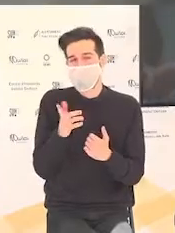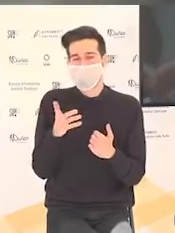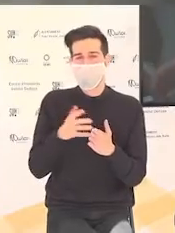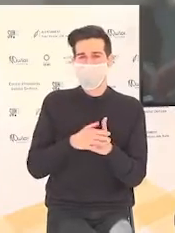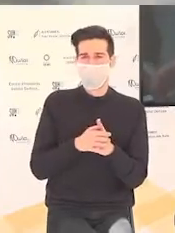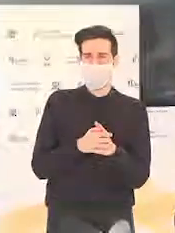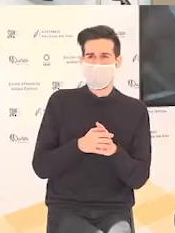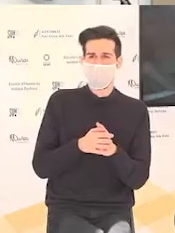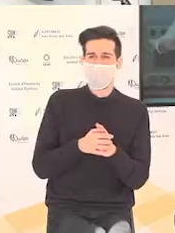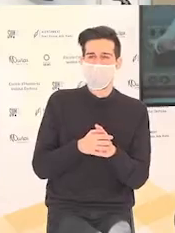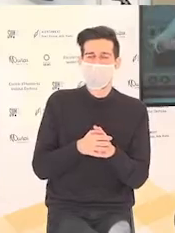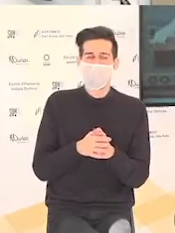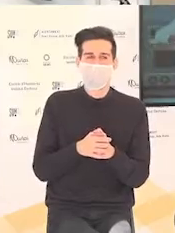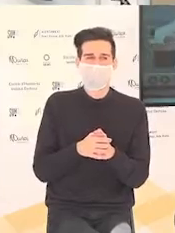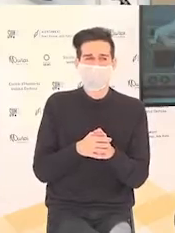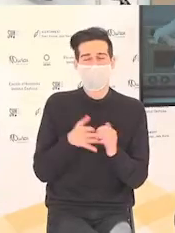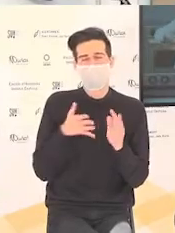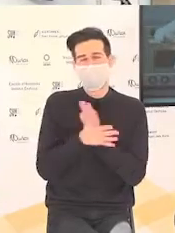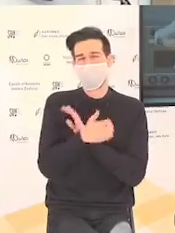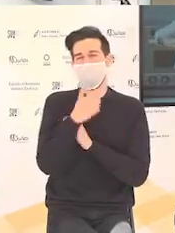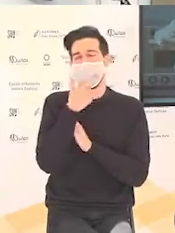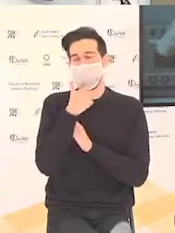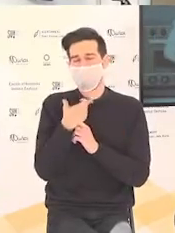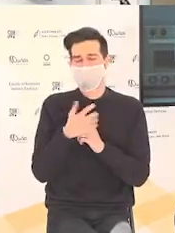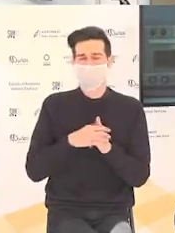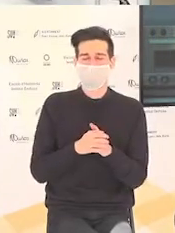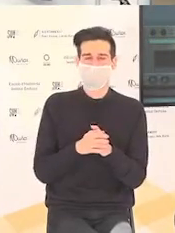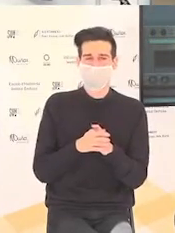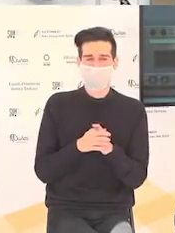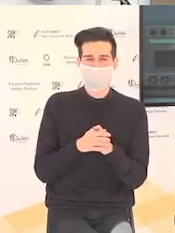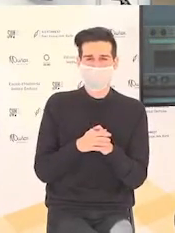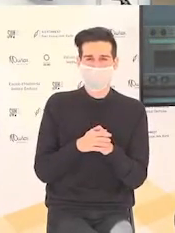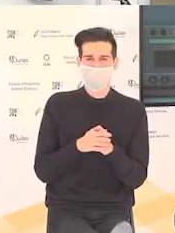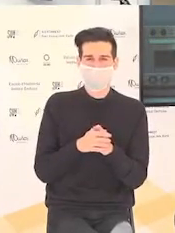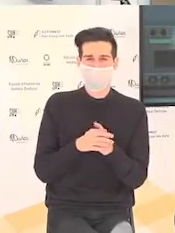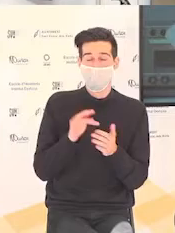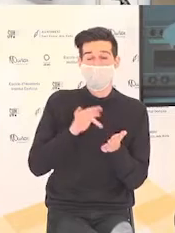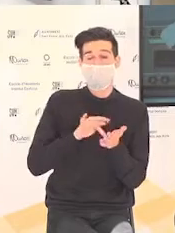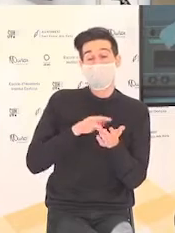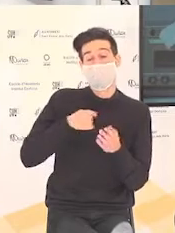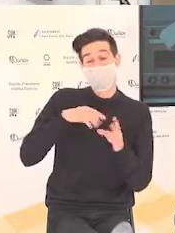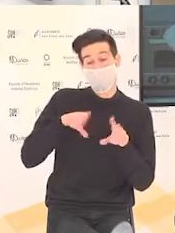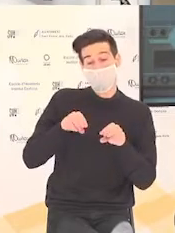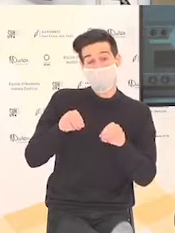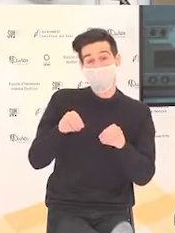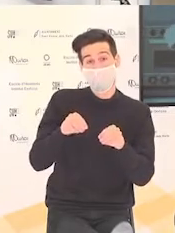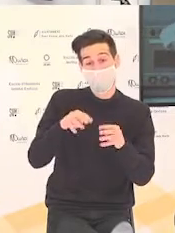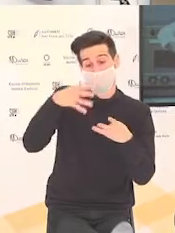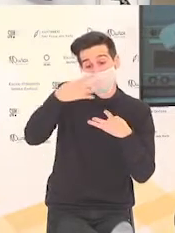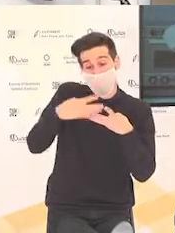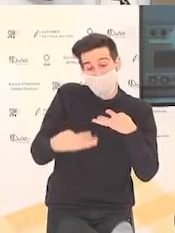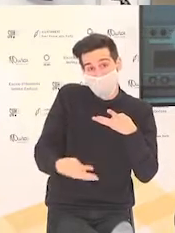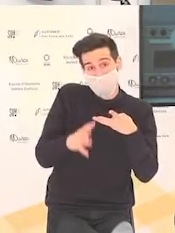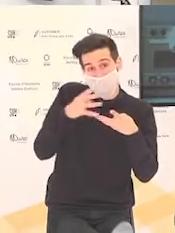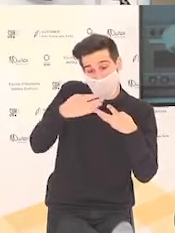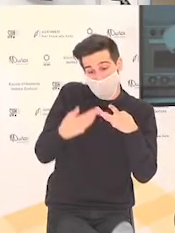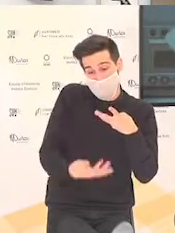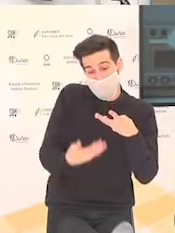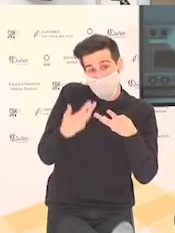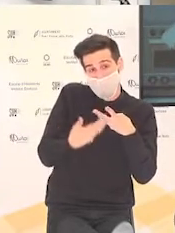It's a sieve that's flat. A lo que he hecho aquí es que he utilizado un colador que es plano.